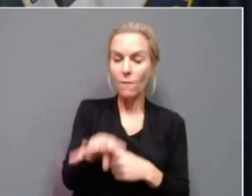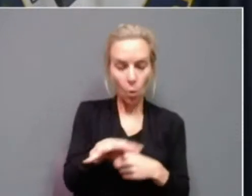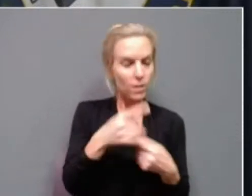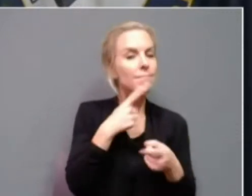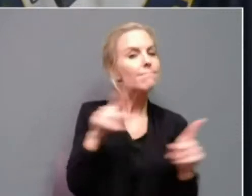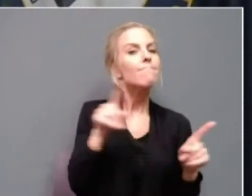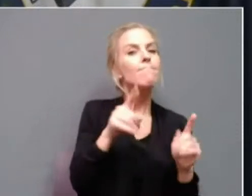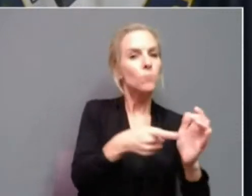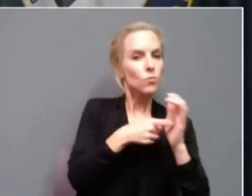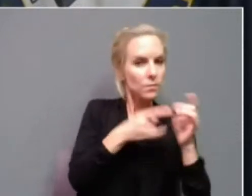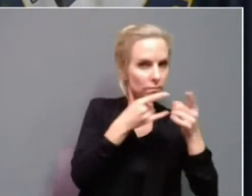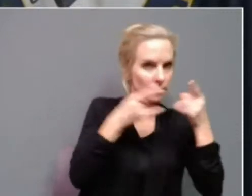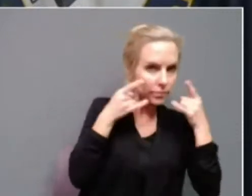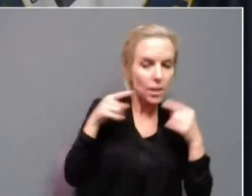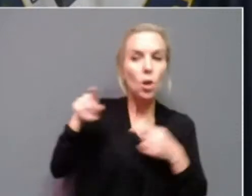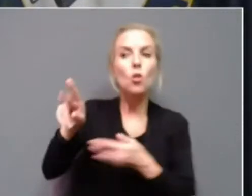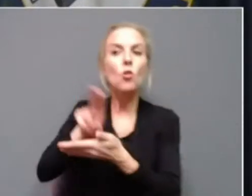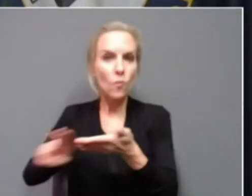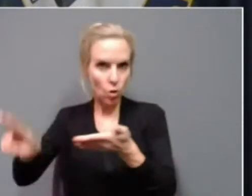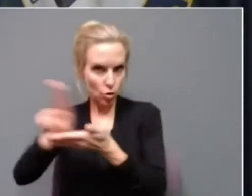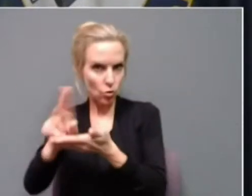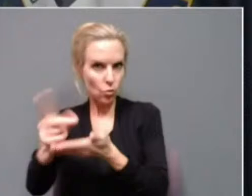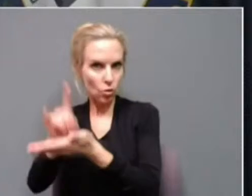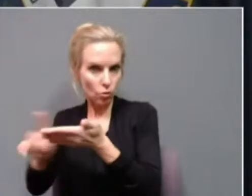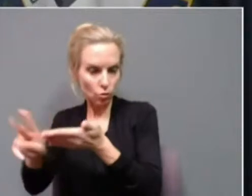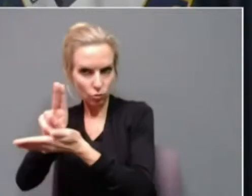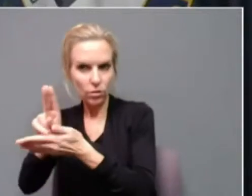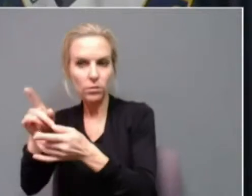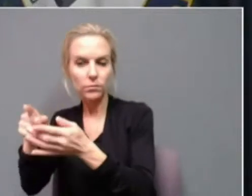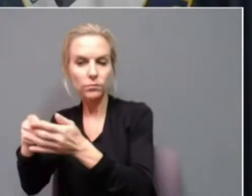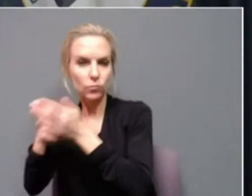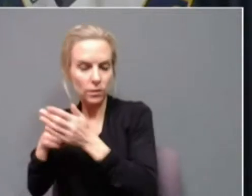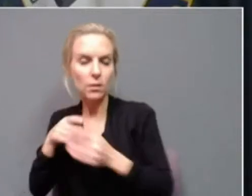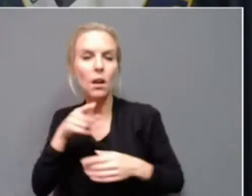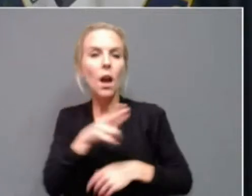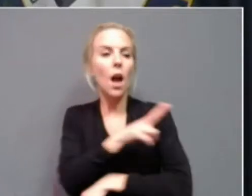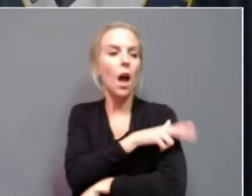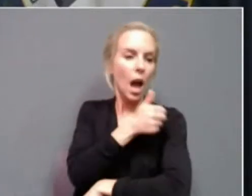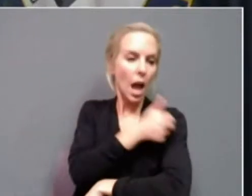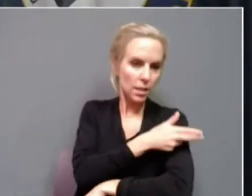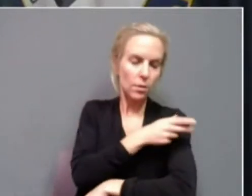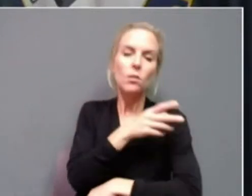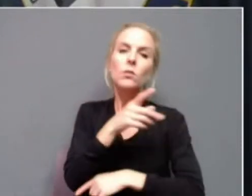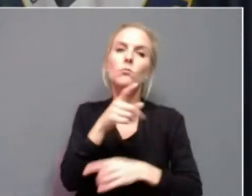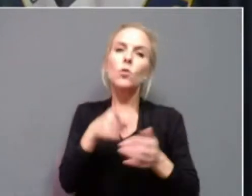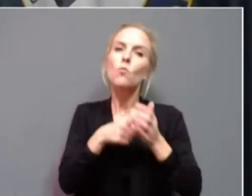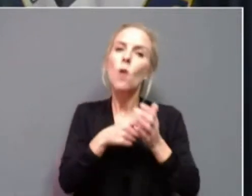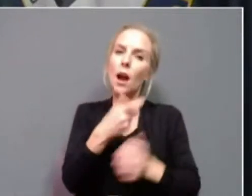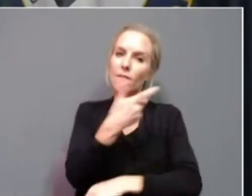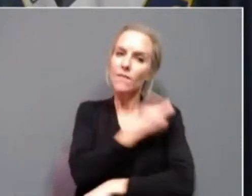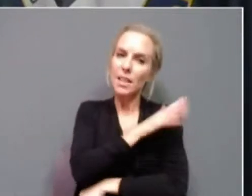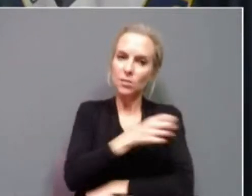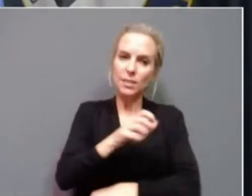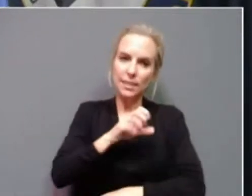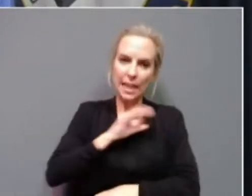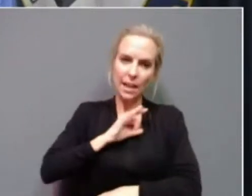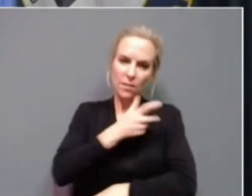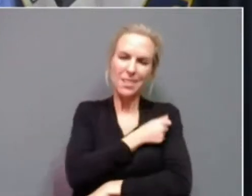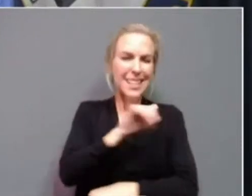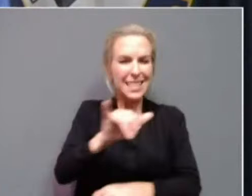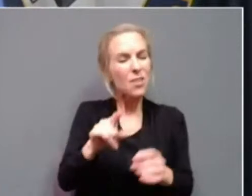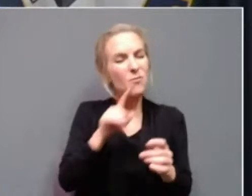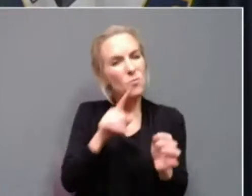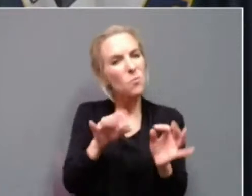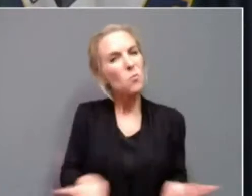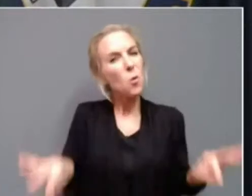university come out for it. We saw our hospital systems come together to require vaccines. And I think that's important because in those 44 school